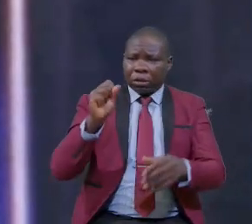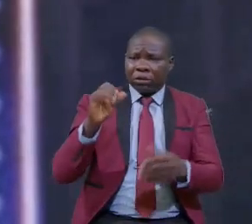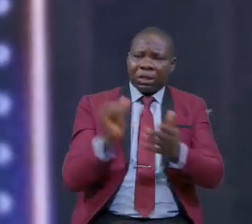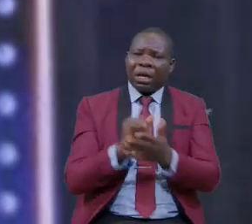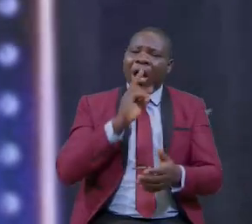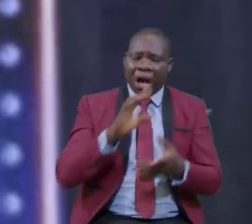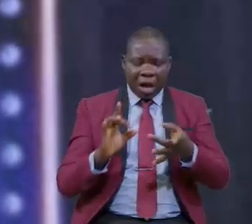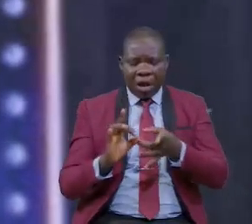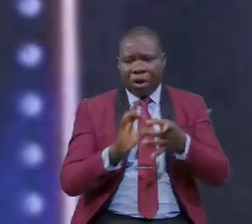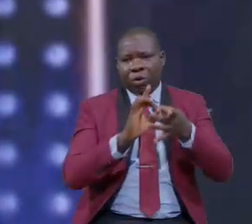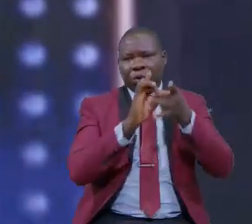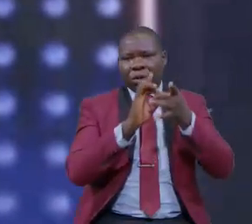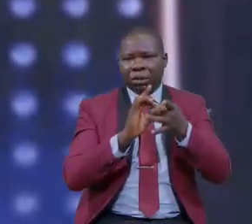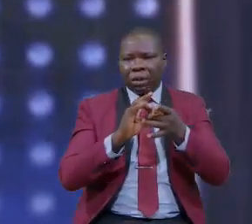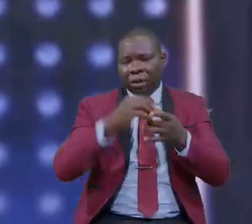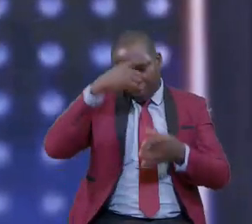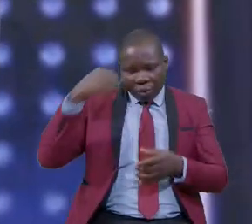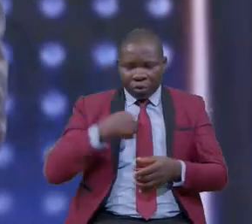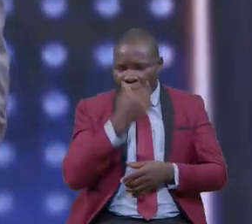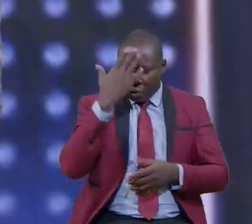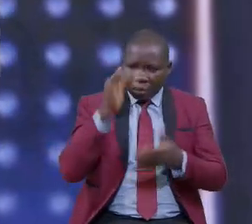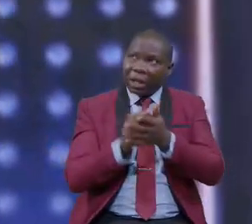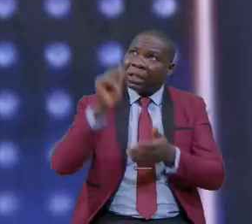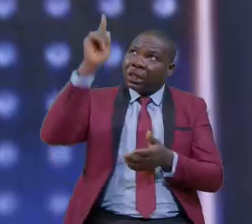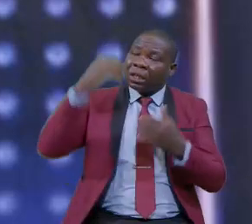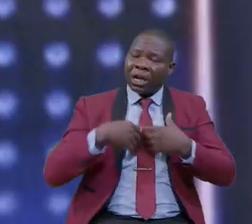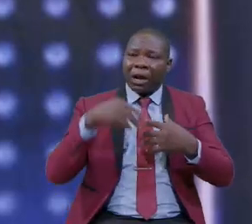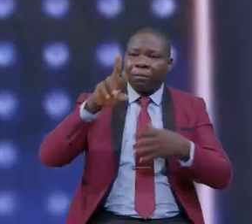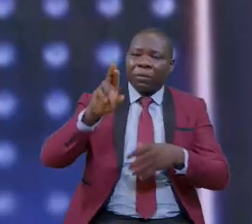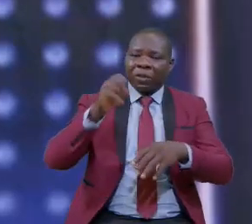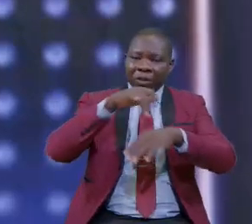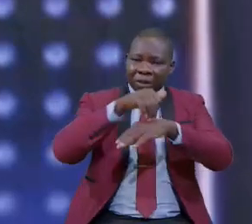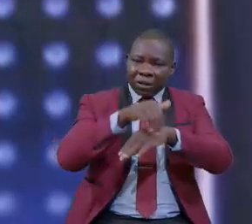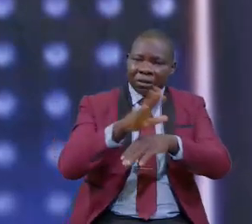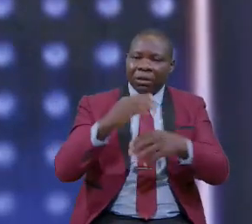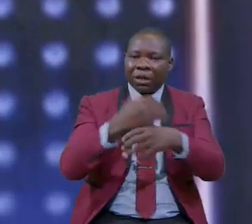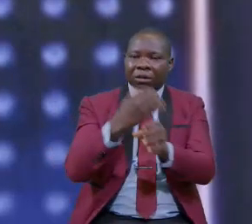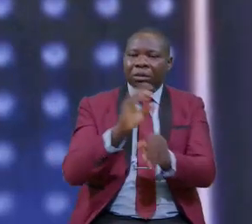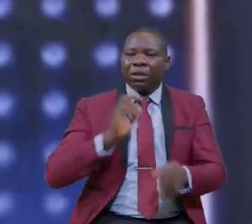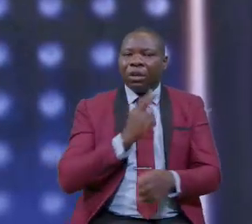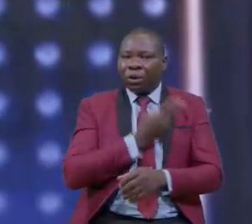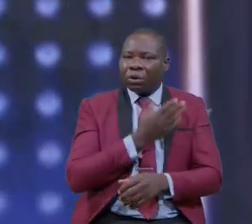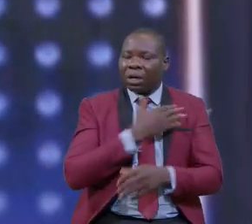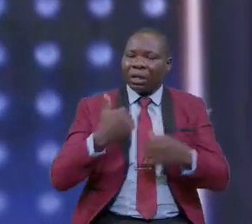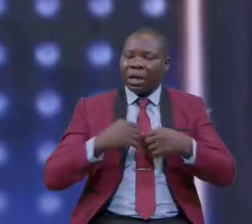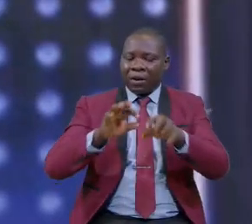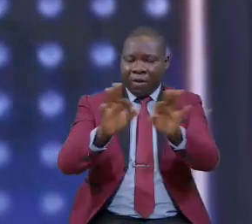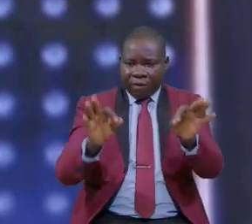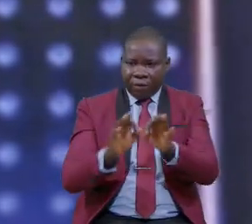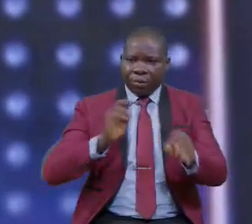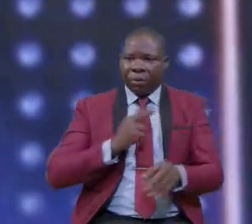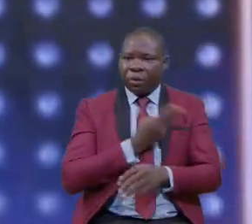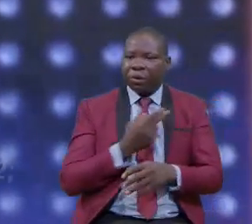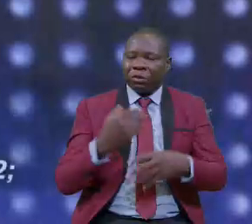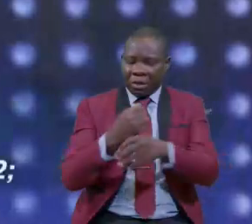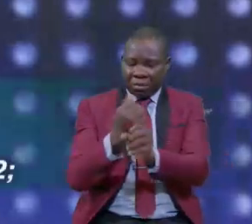recreated us and he has formed us, yea, I have made him. Look at verse 21. In verse